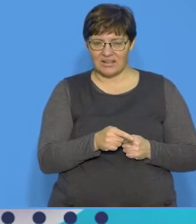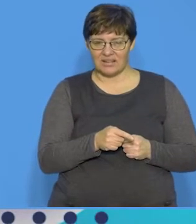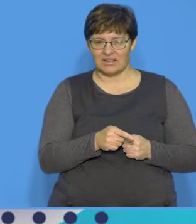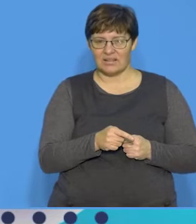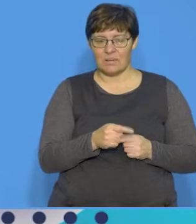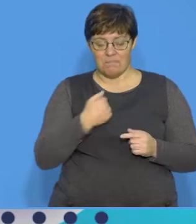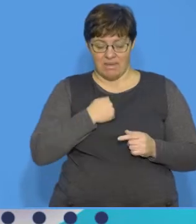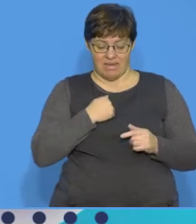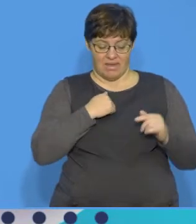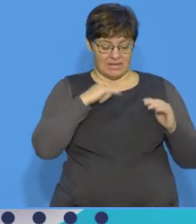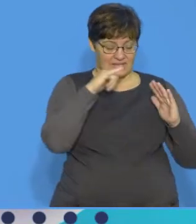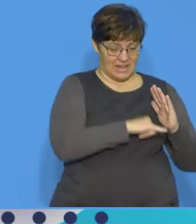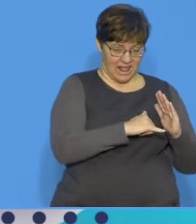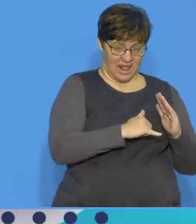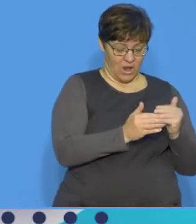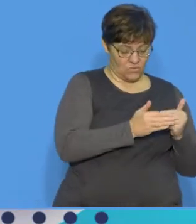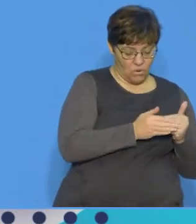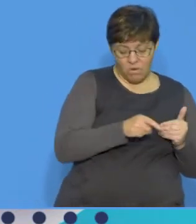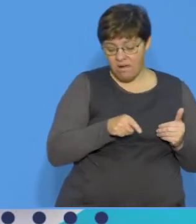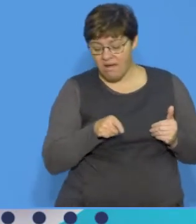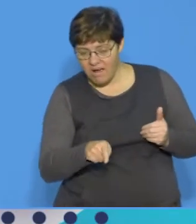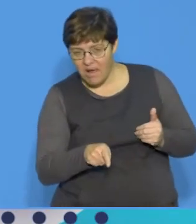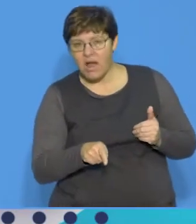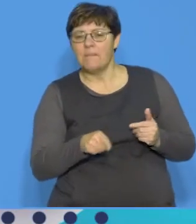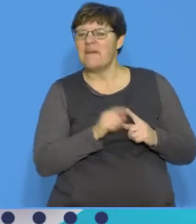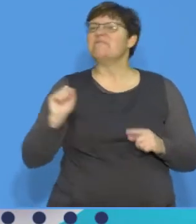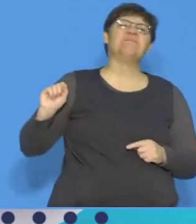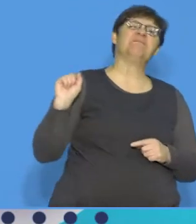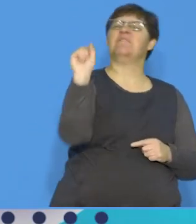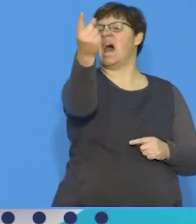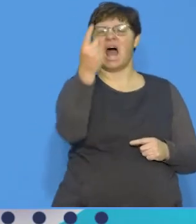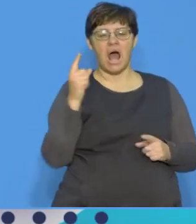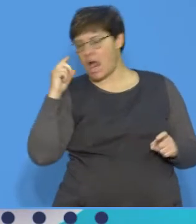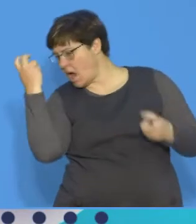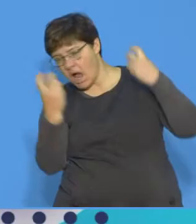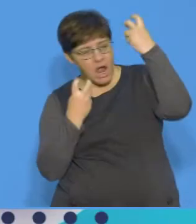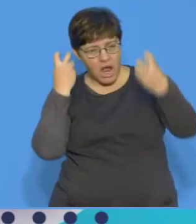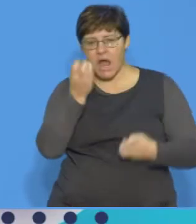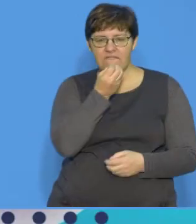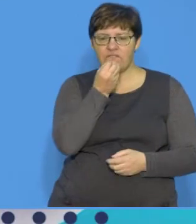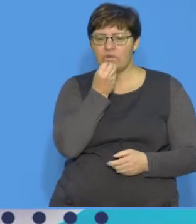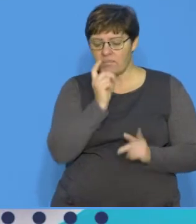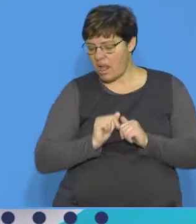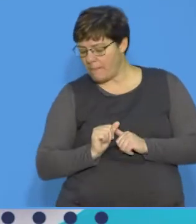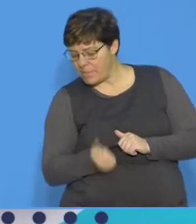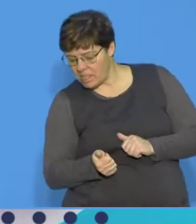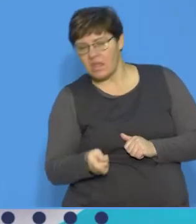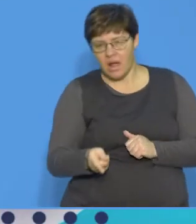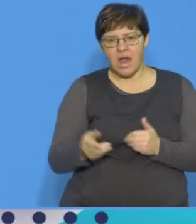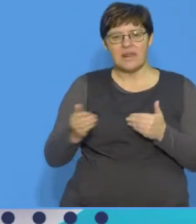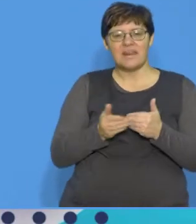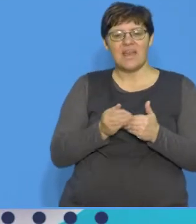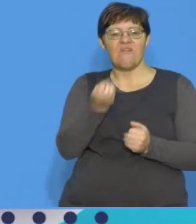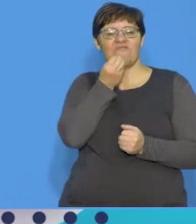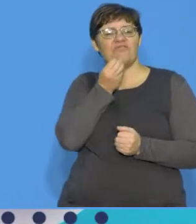you are living, you're saving energy. You no longer have to wander around, hopefully,